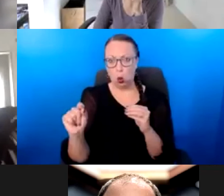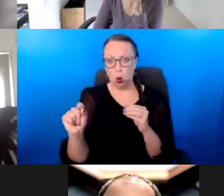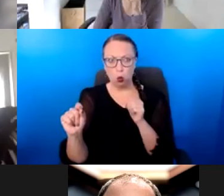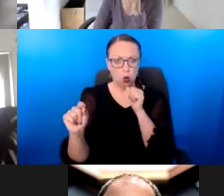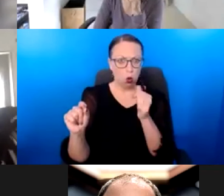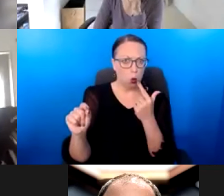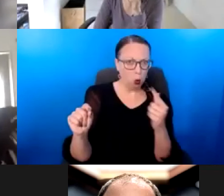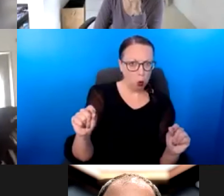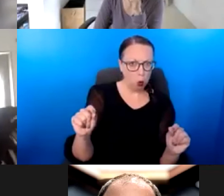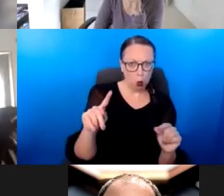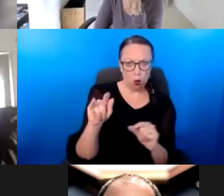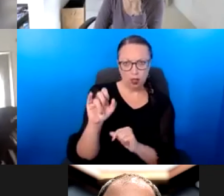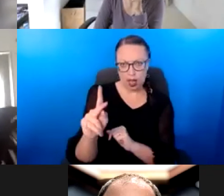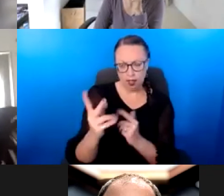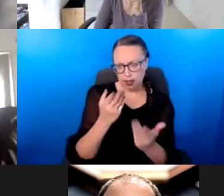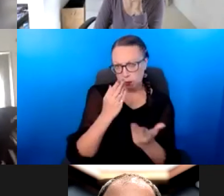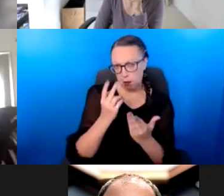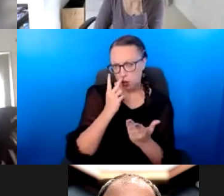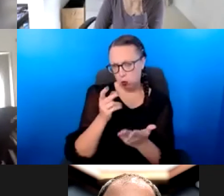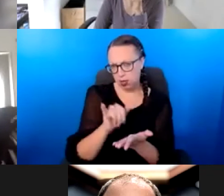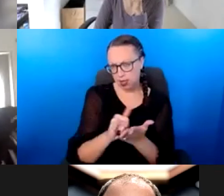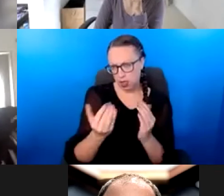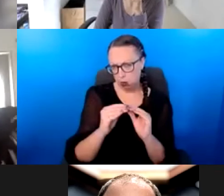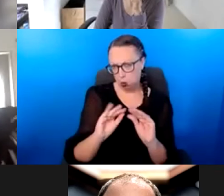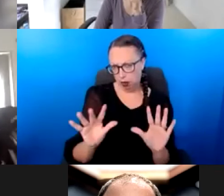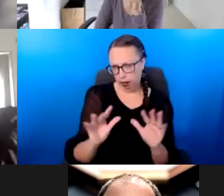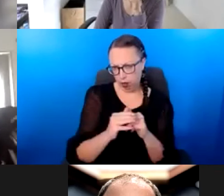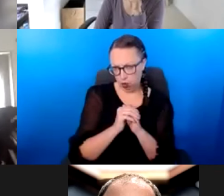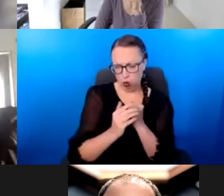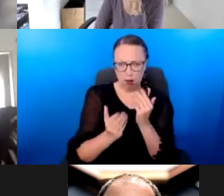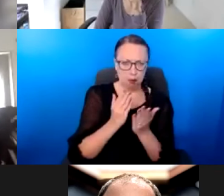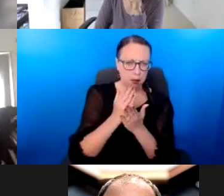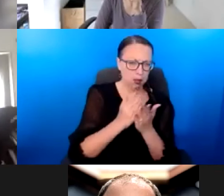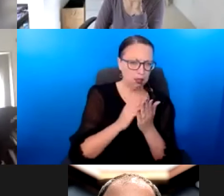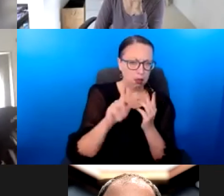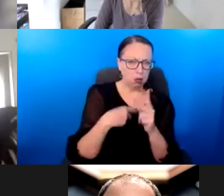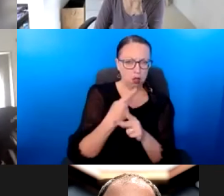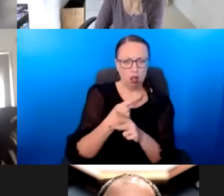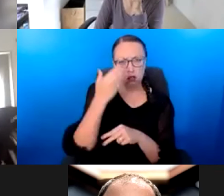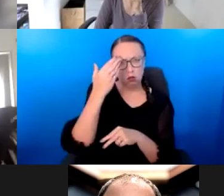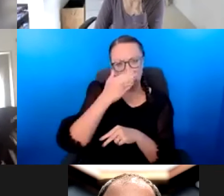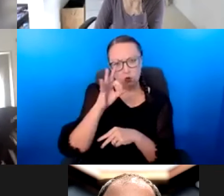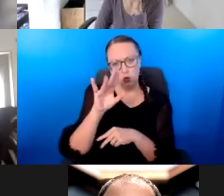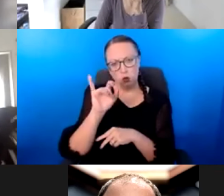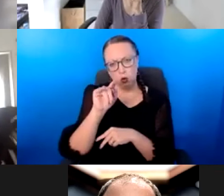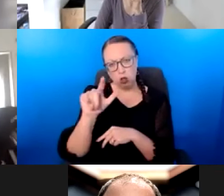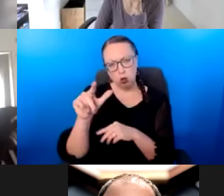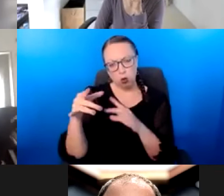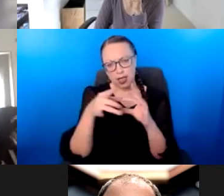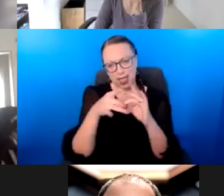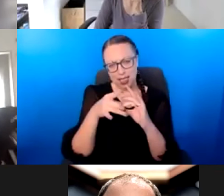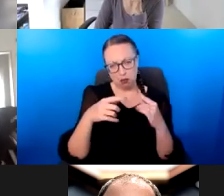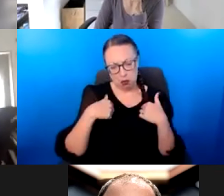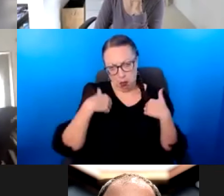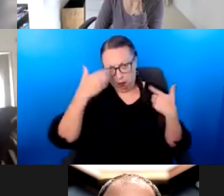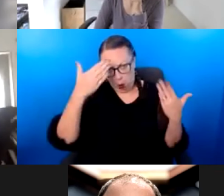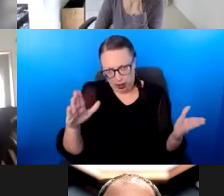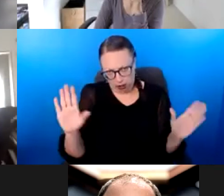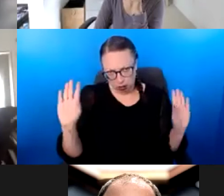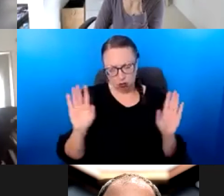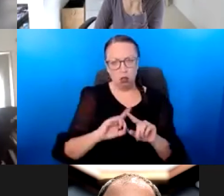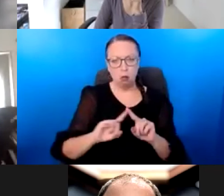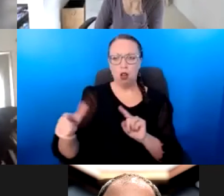more clearly. There might be some sort of frontal connectivity. I've no idea. And there are other people who